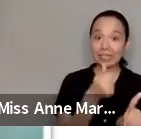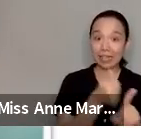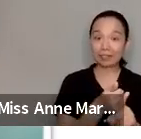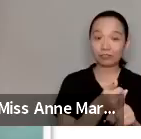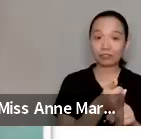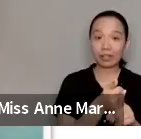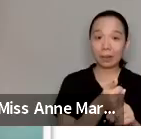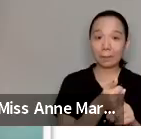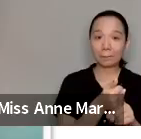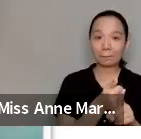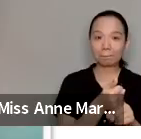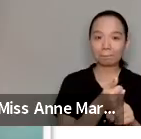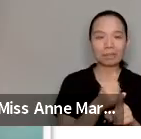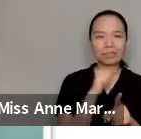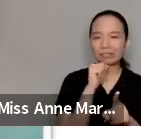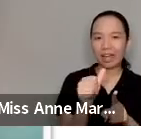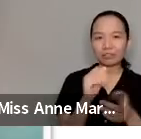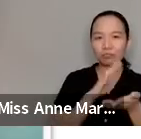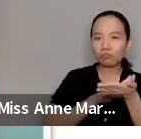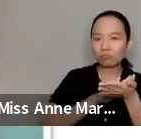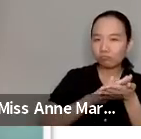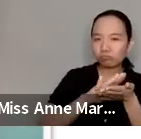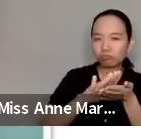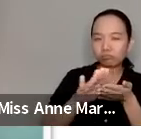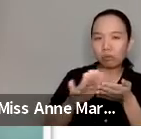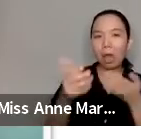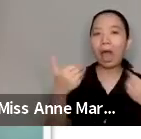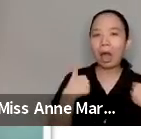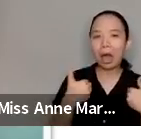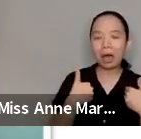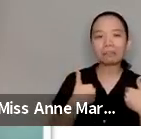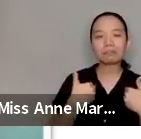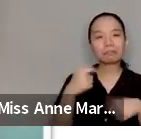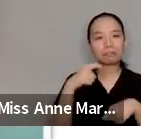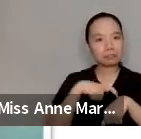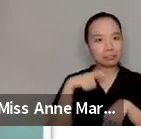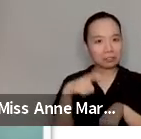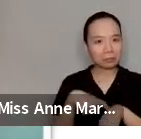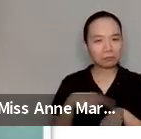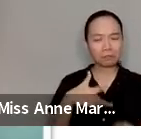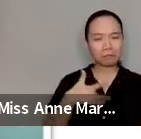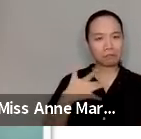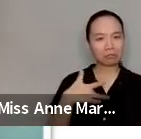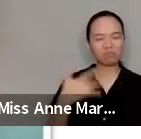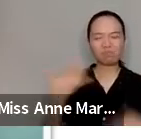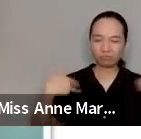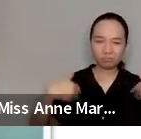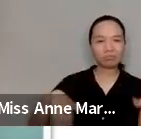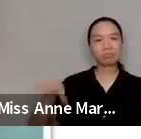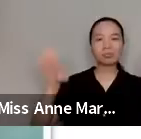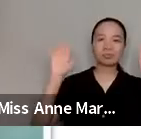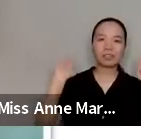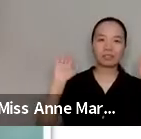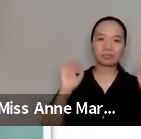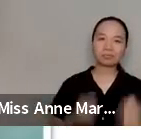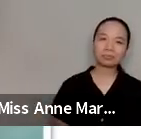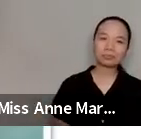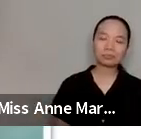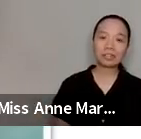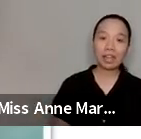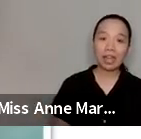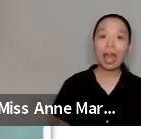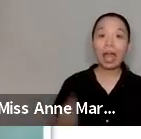itself is not a smooth path. There were moments when I felt like giving up. There